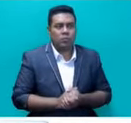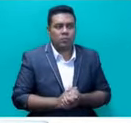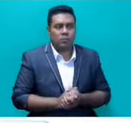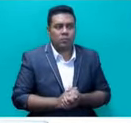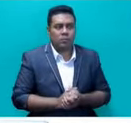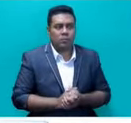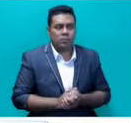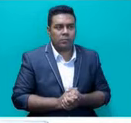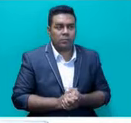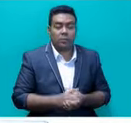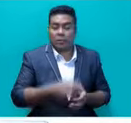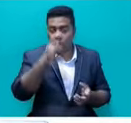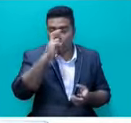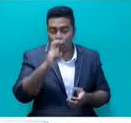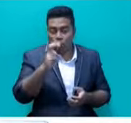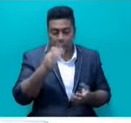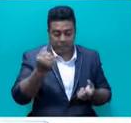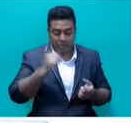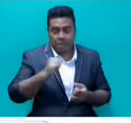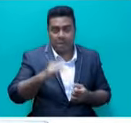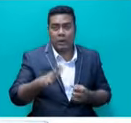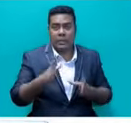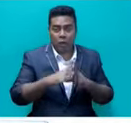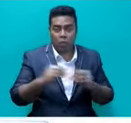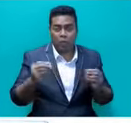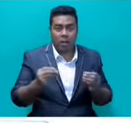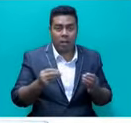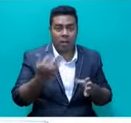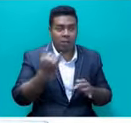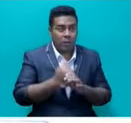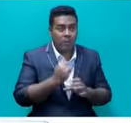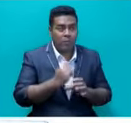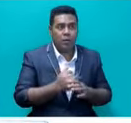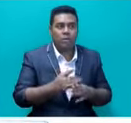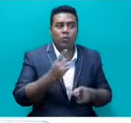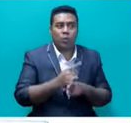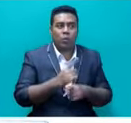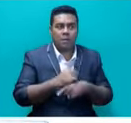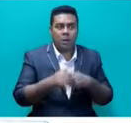Because if we really want to be serious about sexual offences, we have to address it seriously.